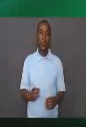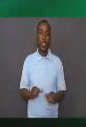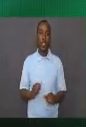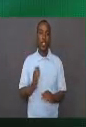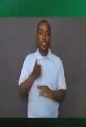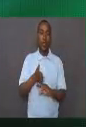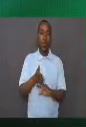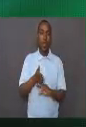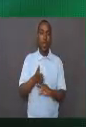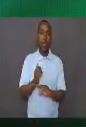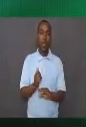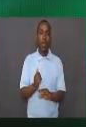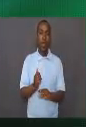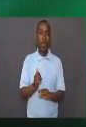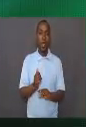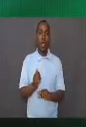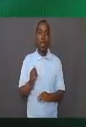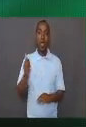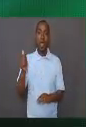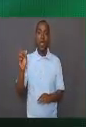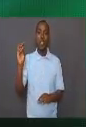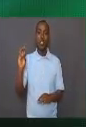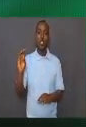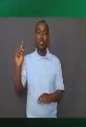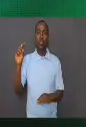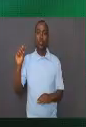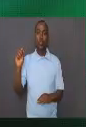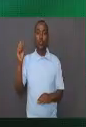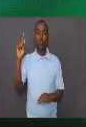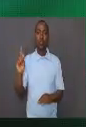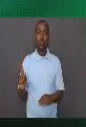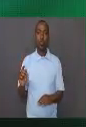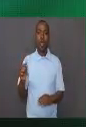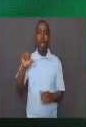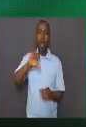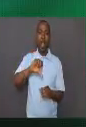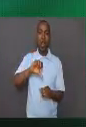Next, apply acetone alcohol to the slide.